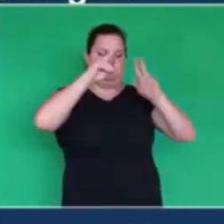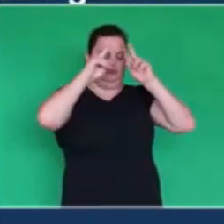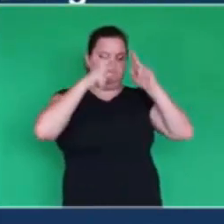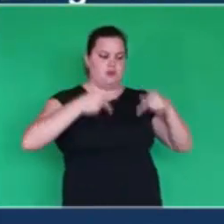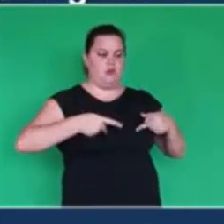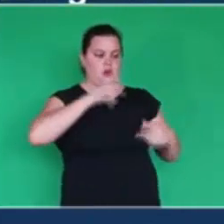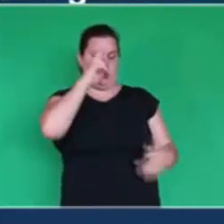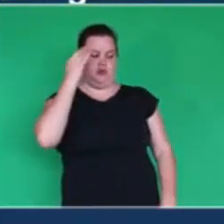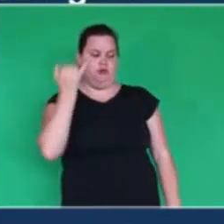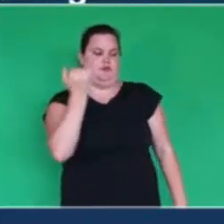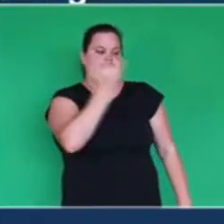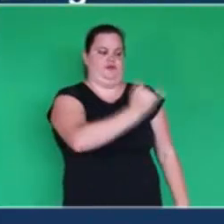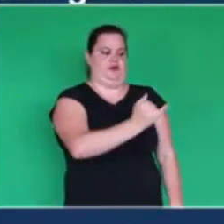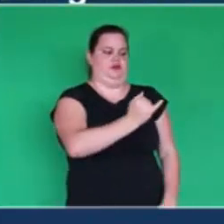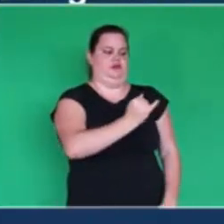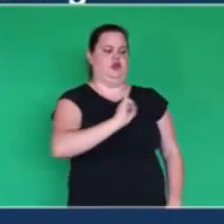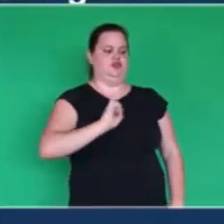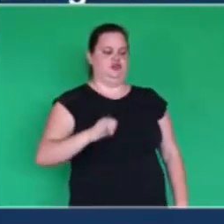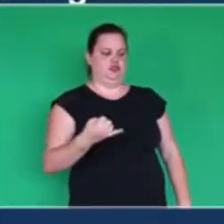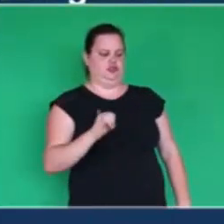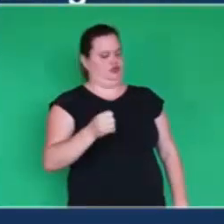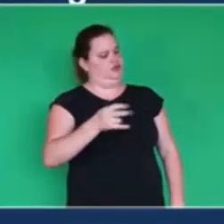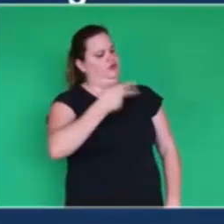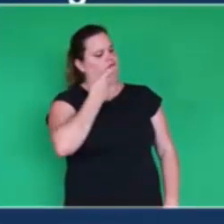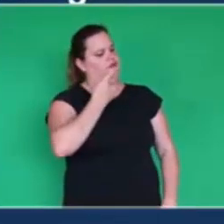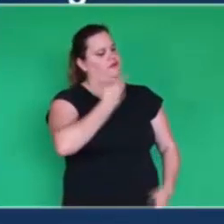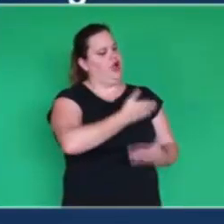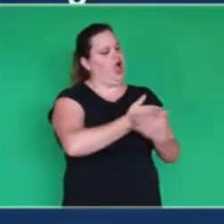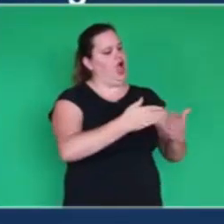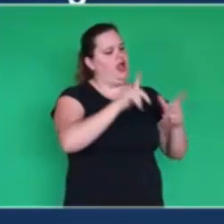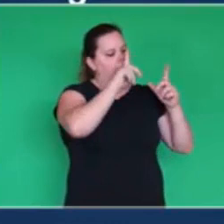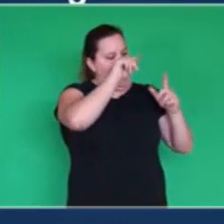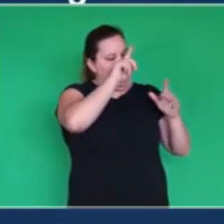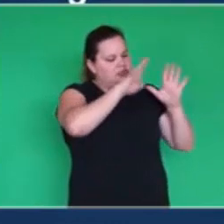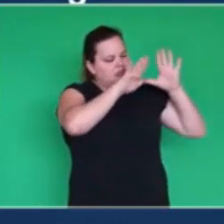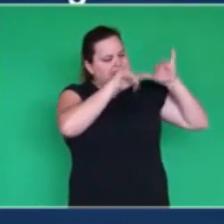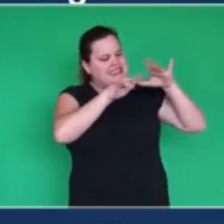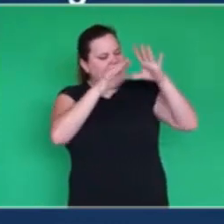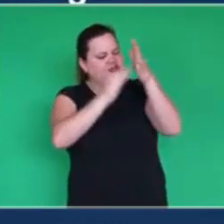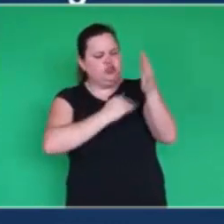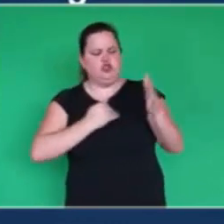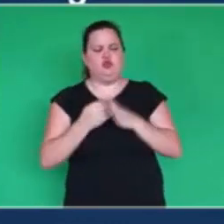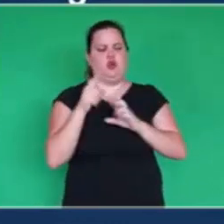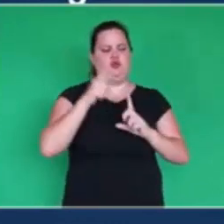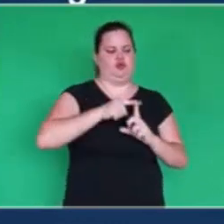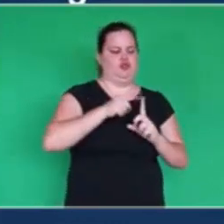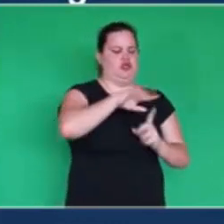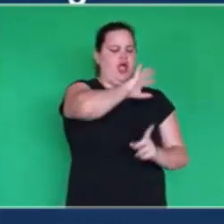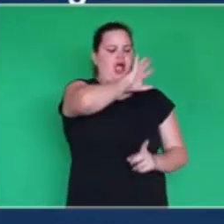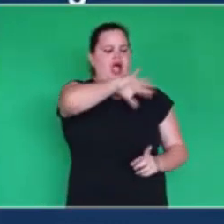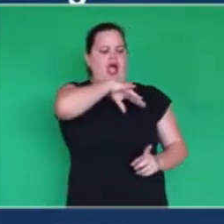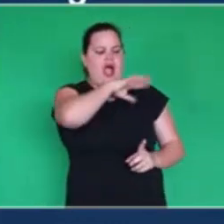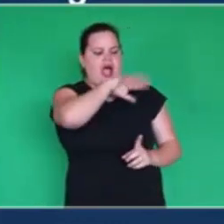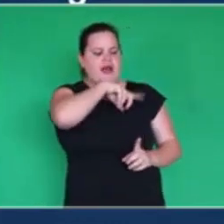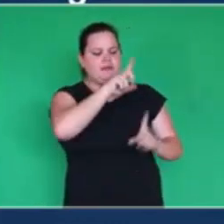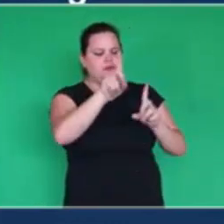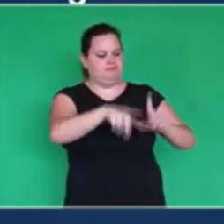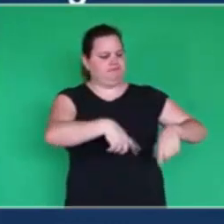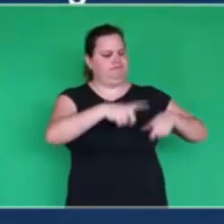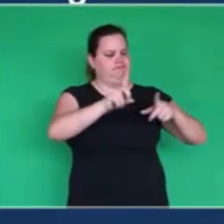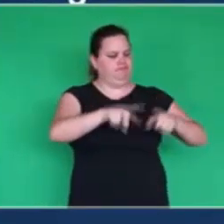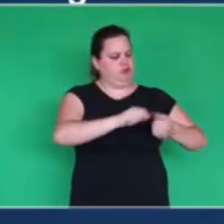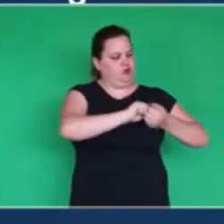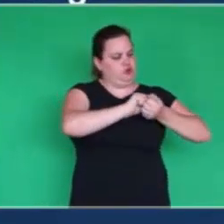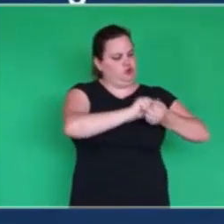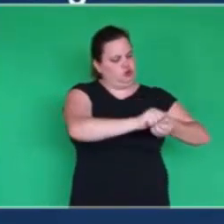meal, which I am sacrificing for you. A great sacrificial meal on the mountain